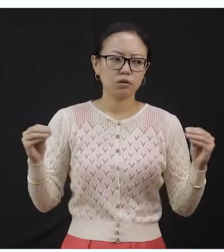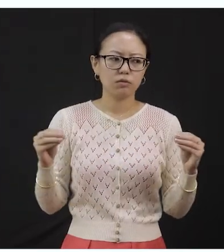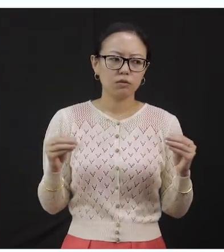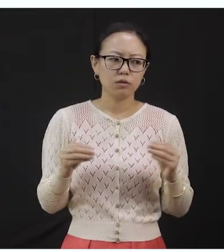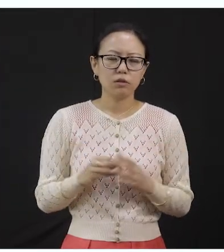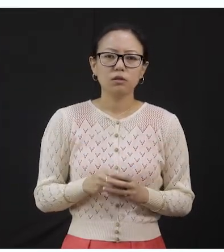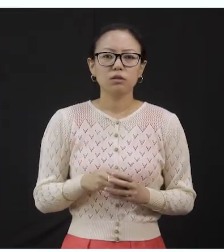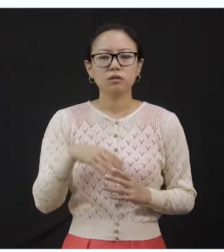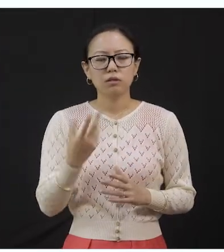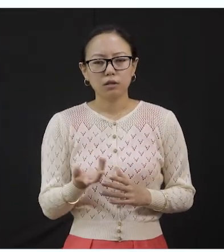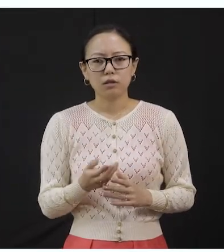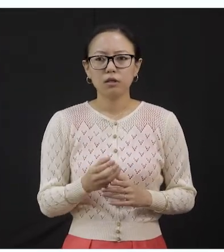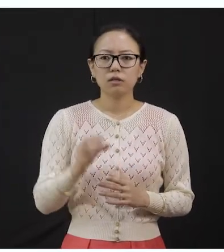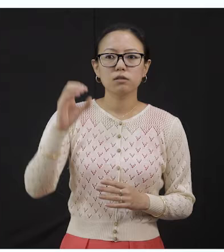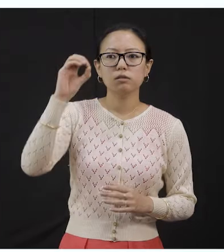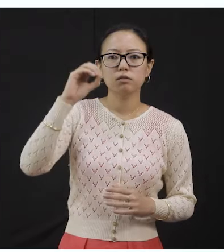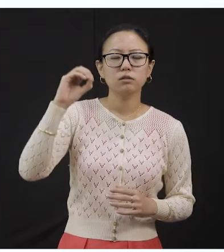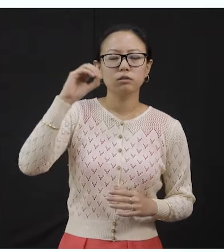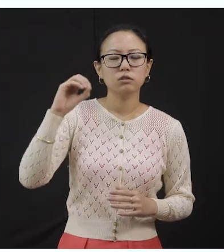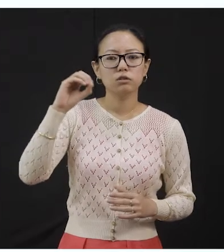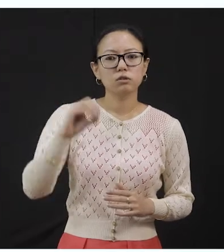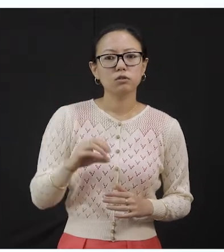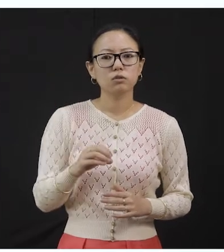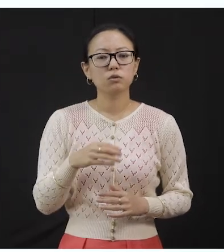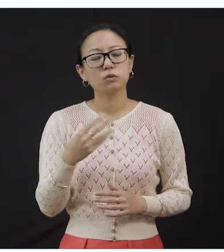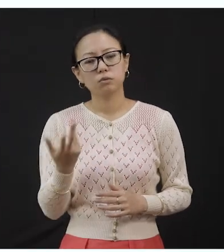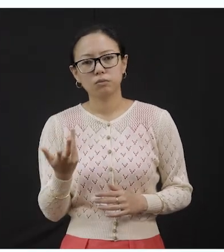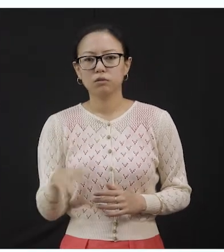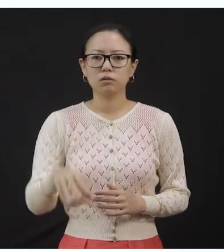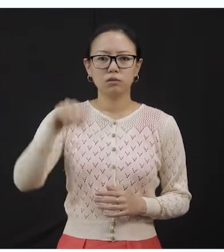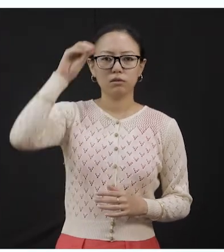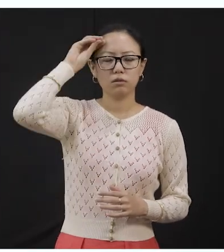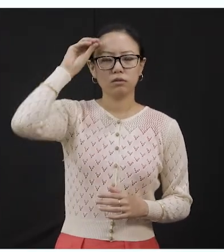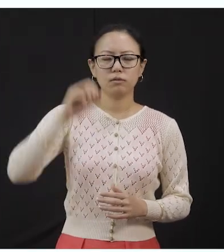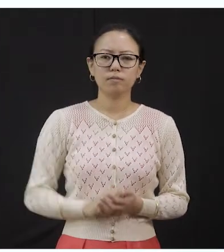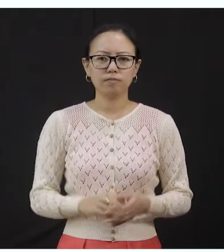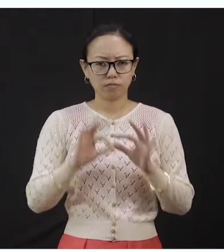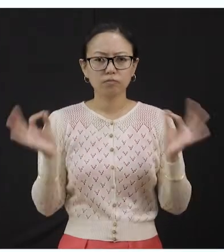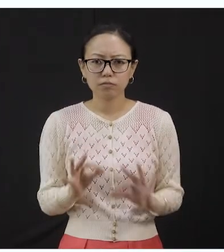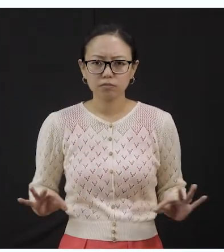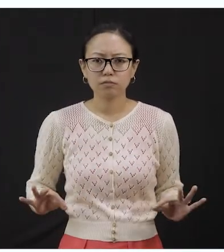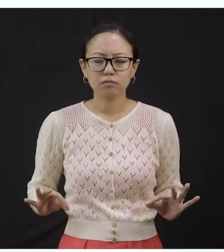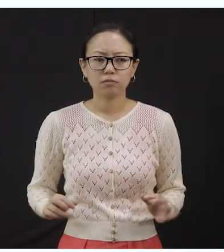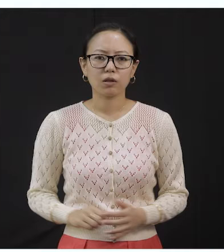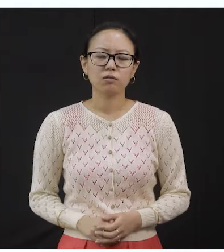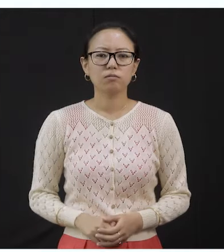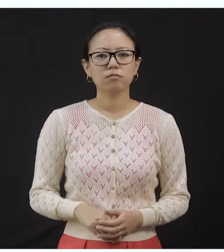also try to understand the concept of zero. Are you ready? Let's